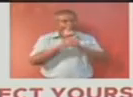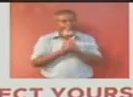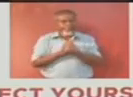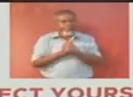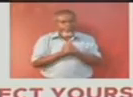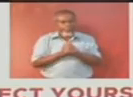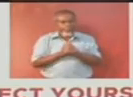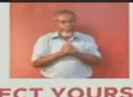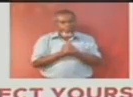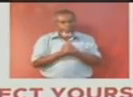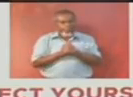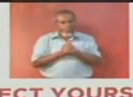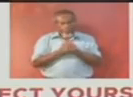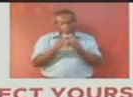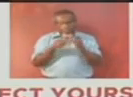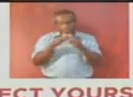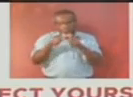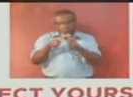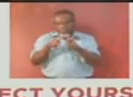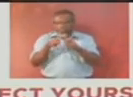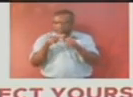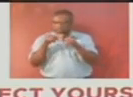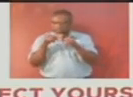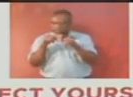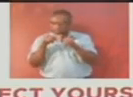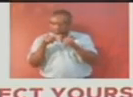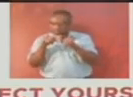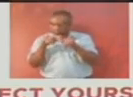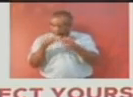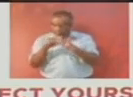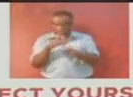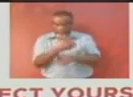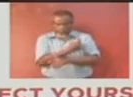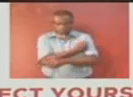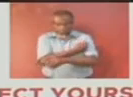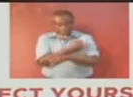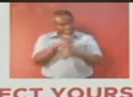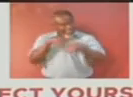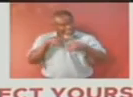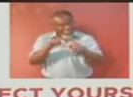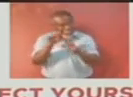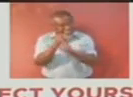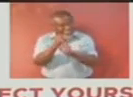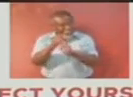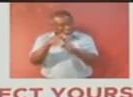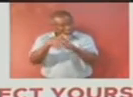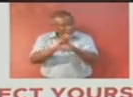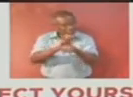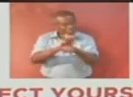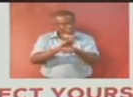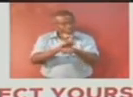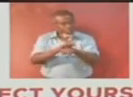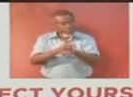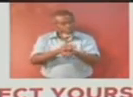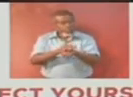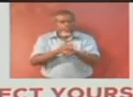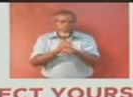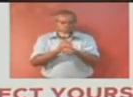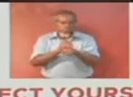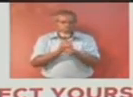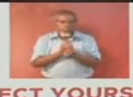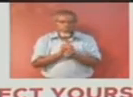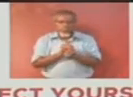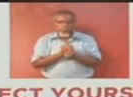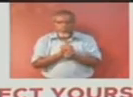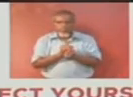and still getting COVID, there are actually very few of those that have been brought to the attention of the health system. There isn't